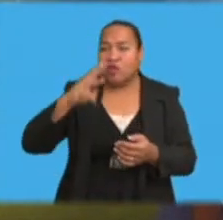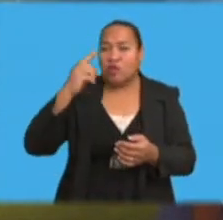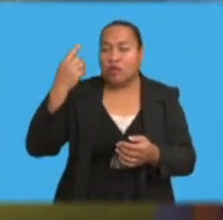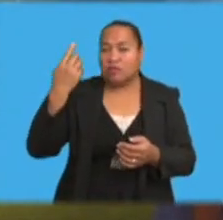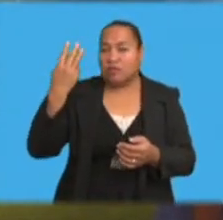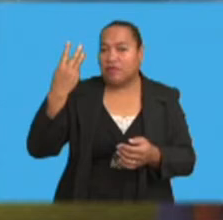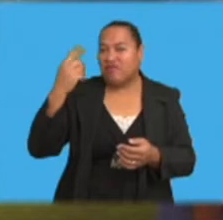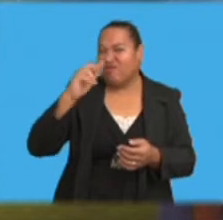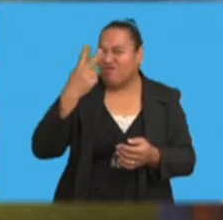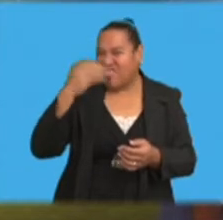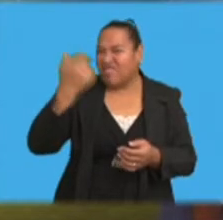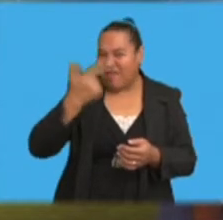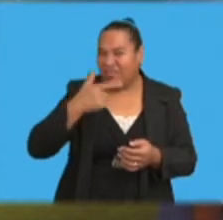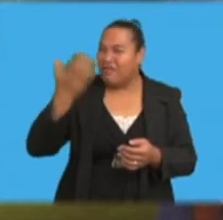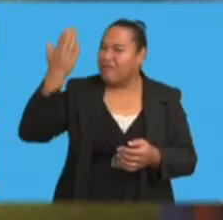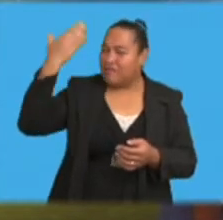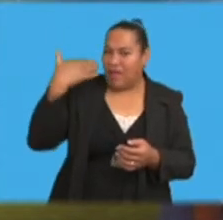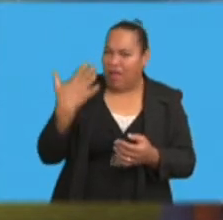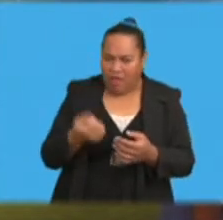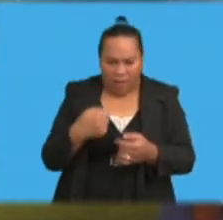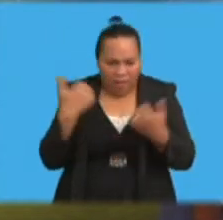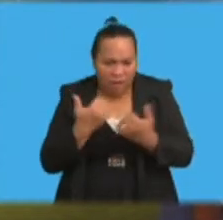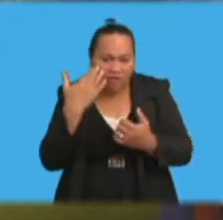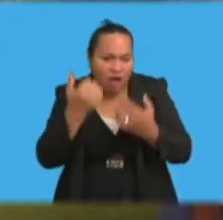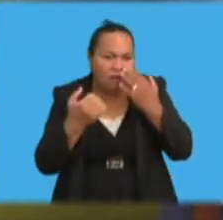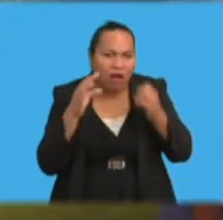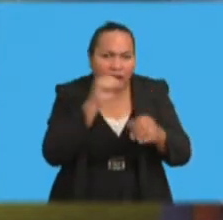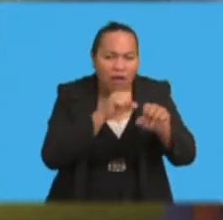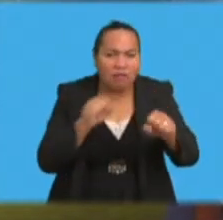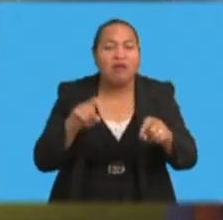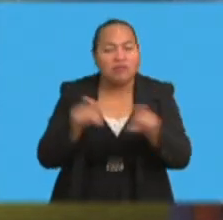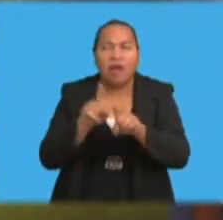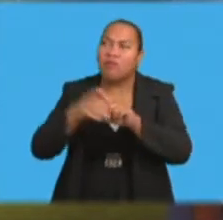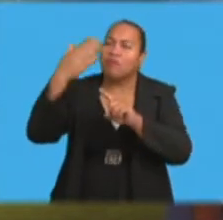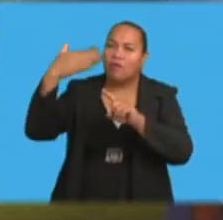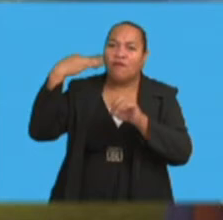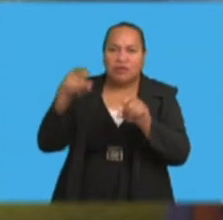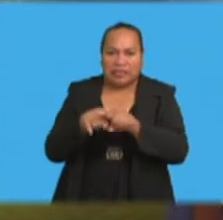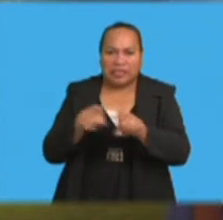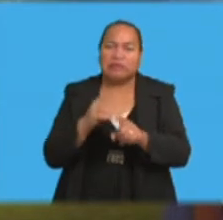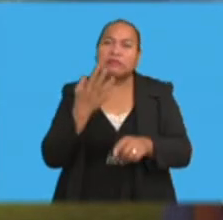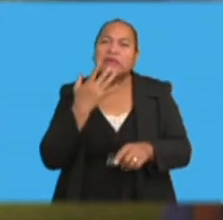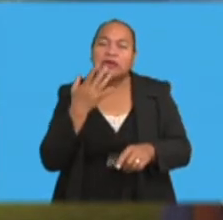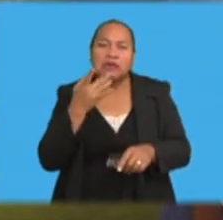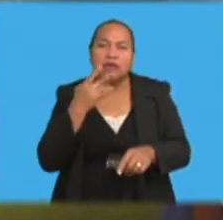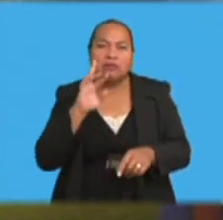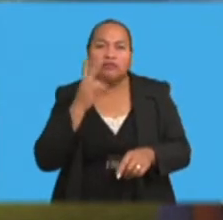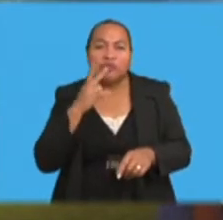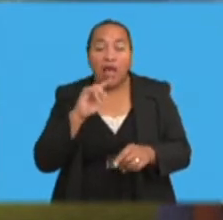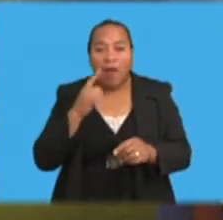2017 remained negligible, as has been the case for the previous years. Counterfeit notes, Madam Speaker, continue to be less